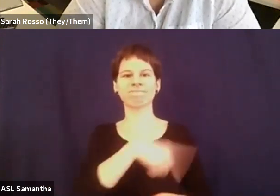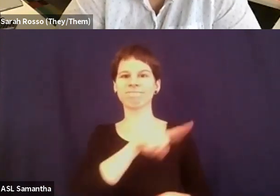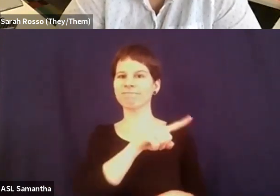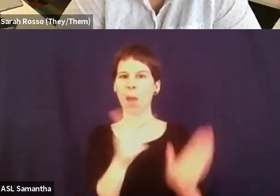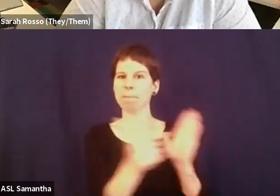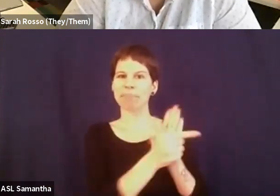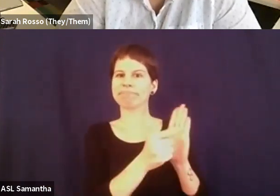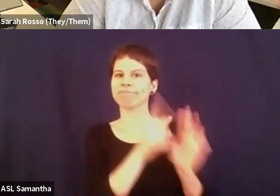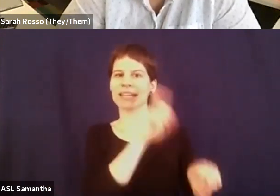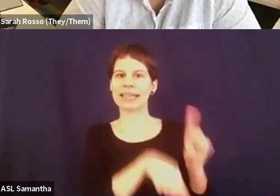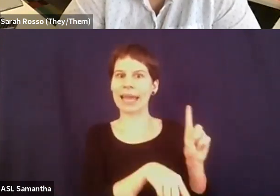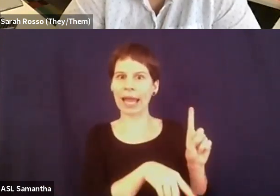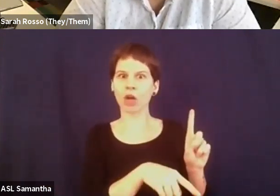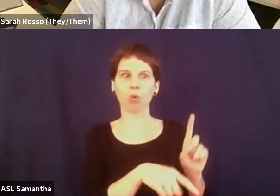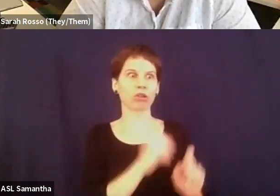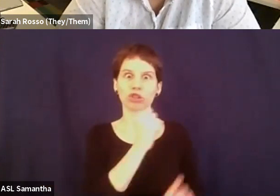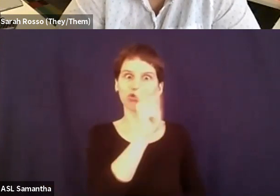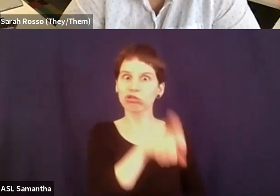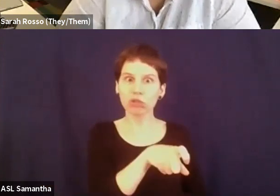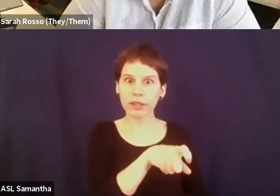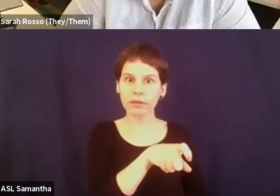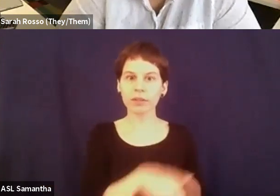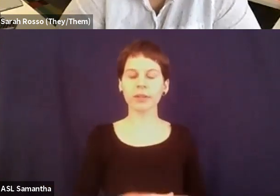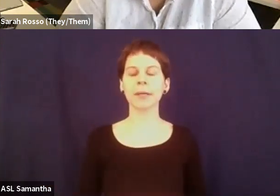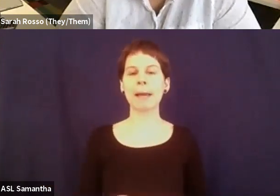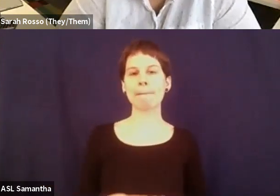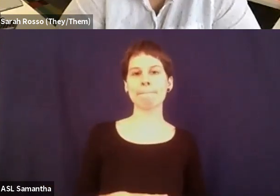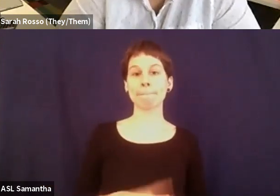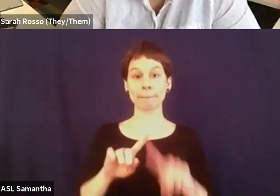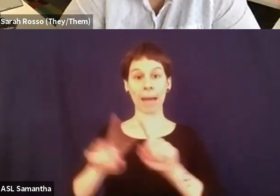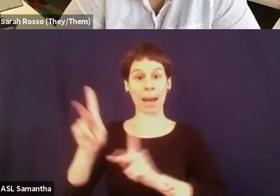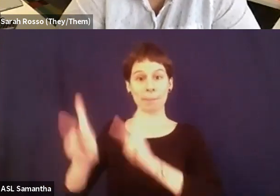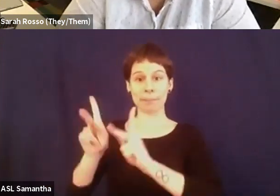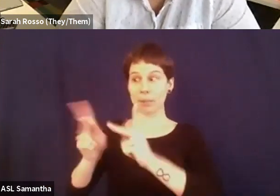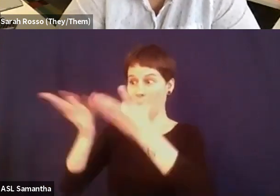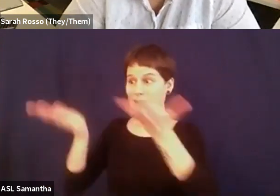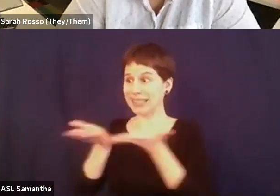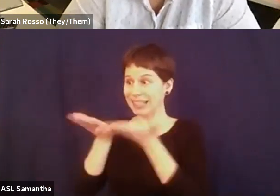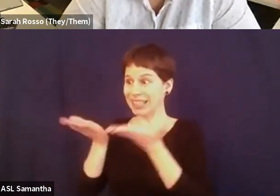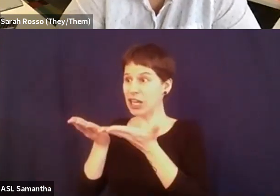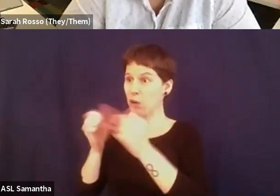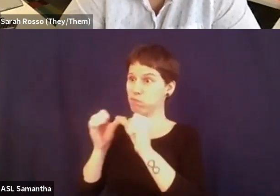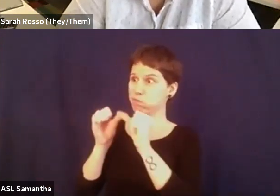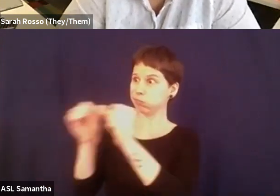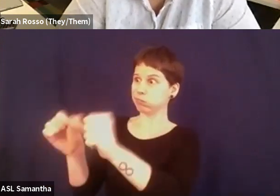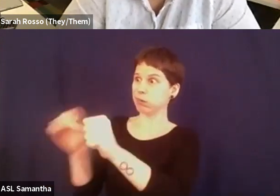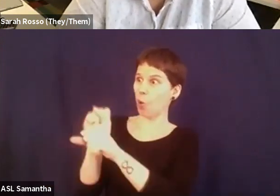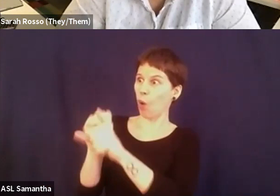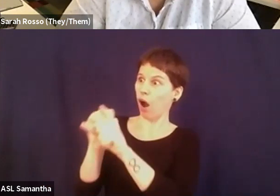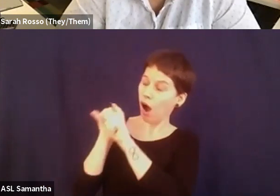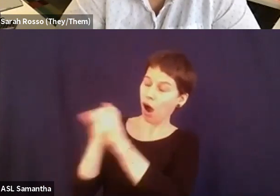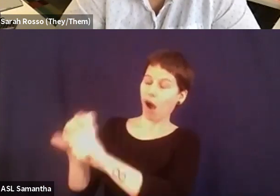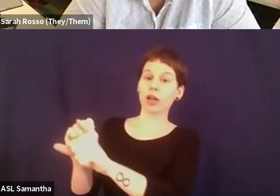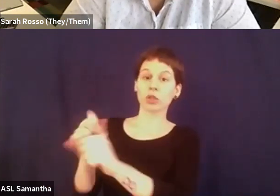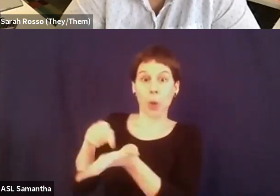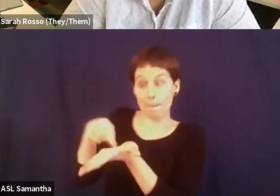it or shouldn't do it. But you have all these people out here that has been doing the work. So paying the people that